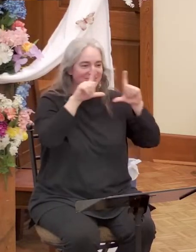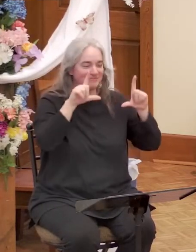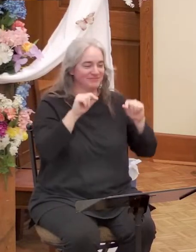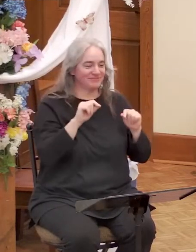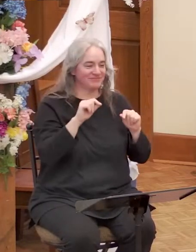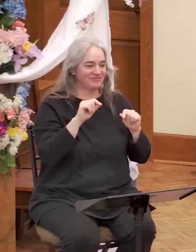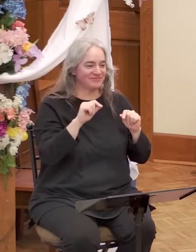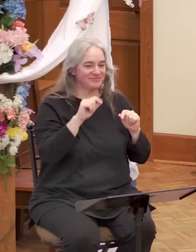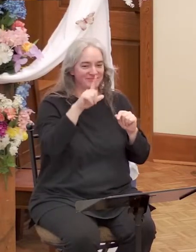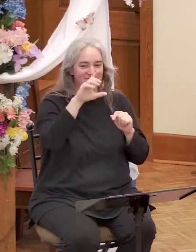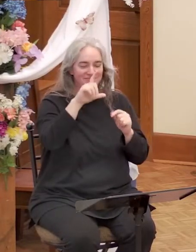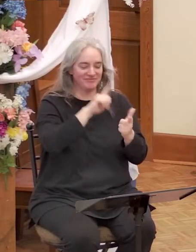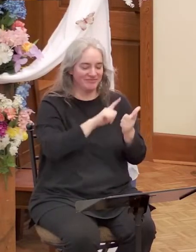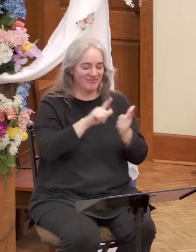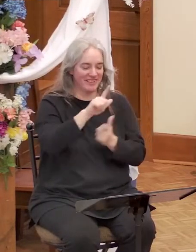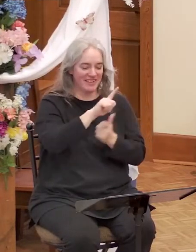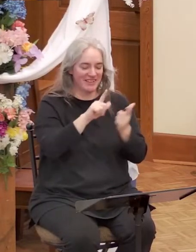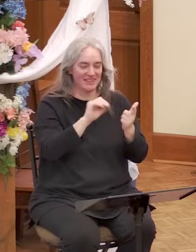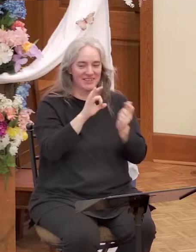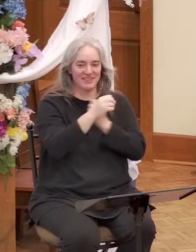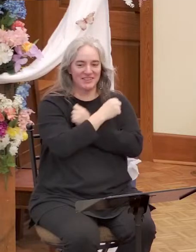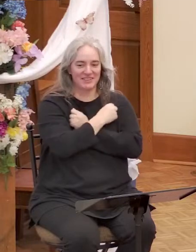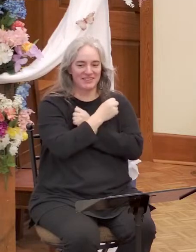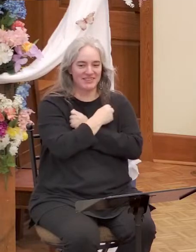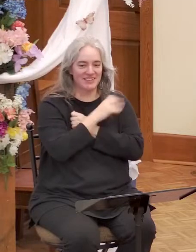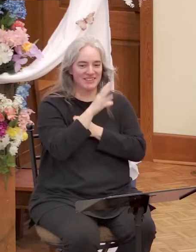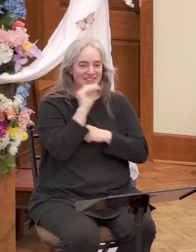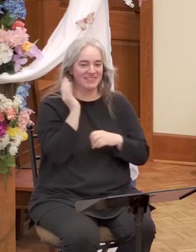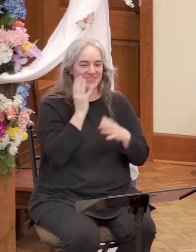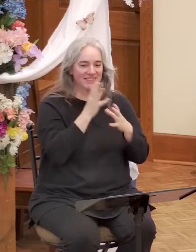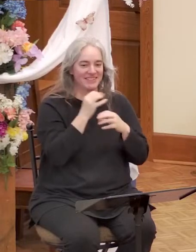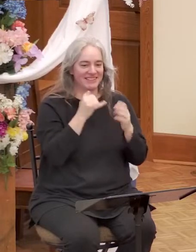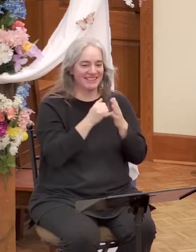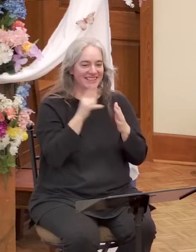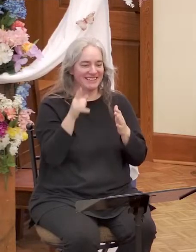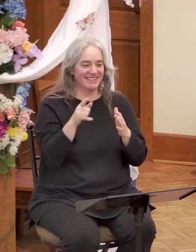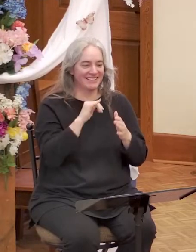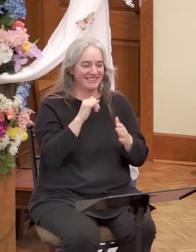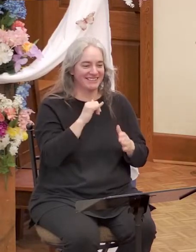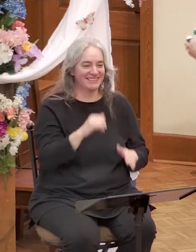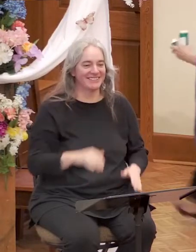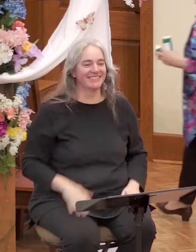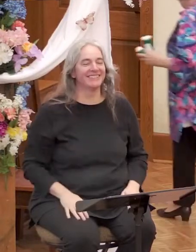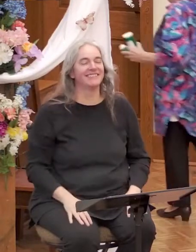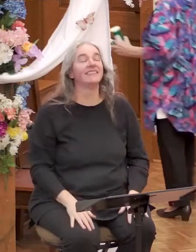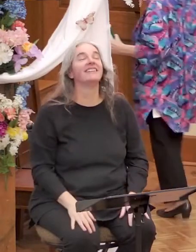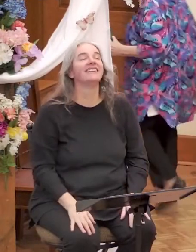too. Just say, Loads of Love. And we'll get it there. Yep.